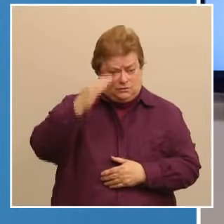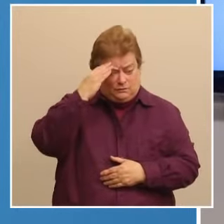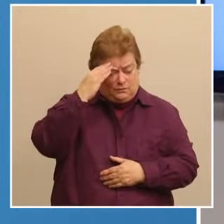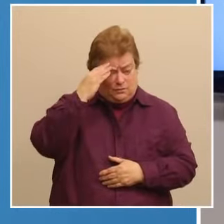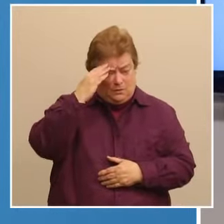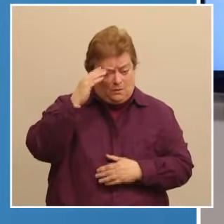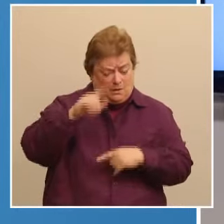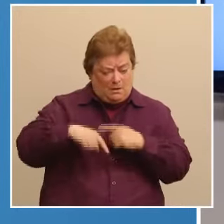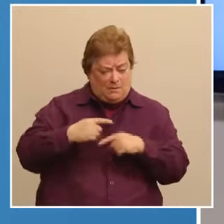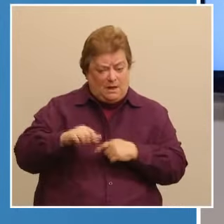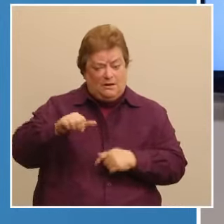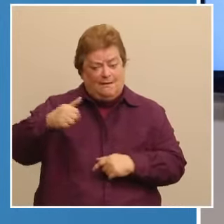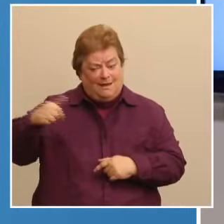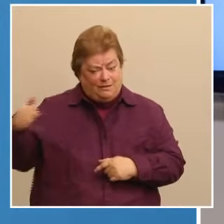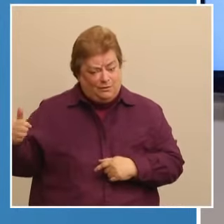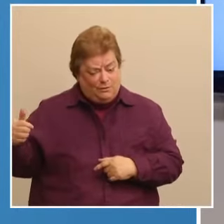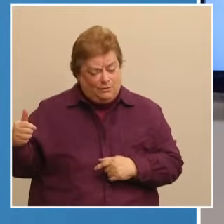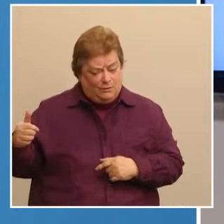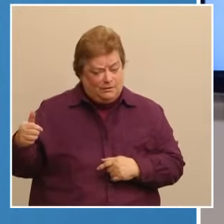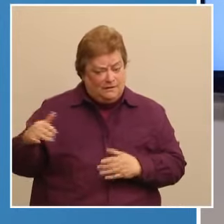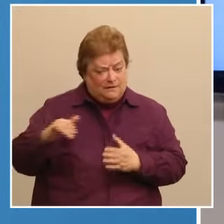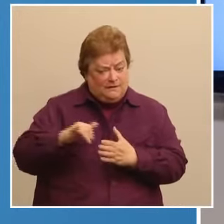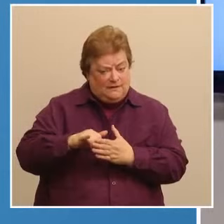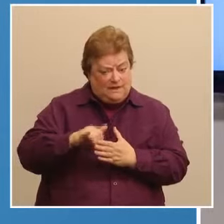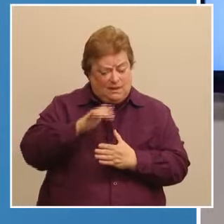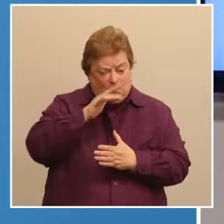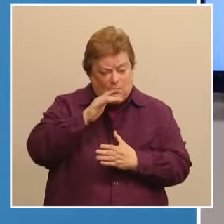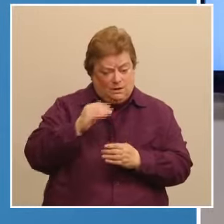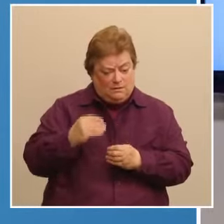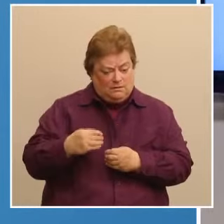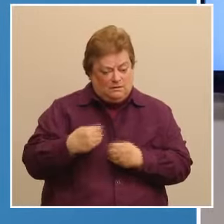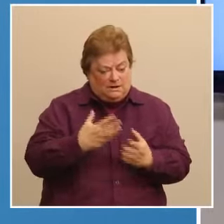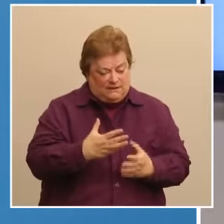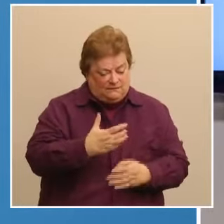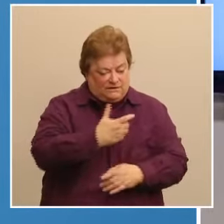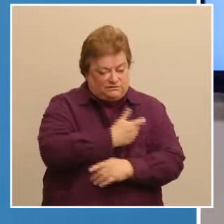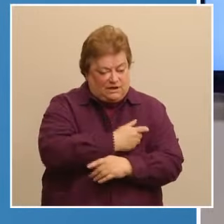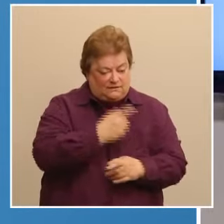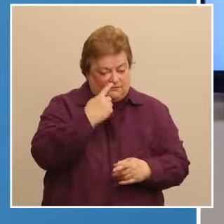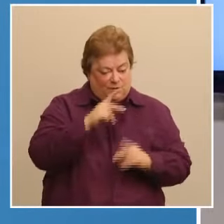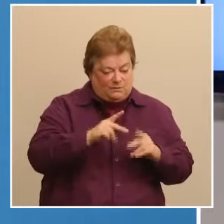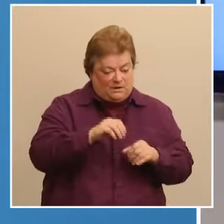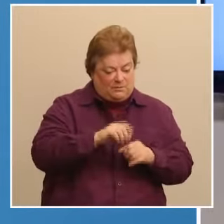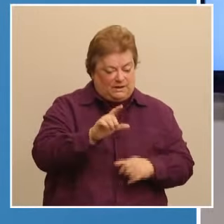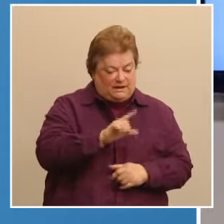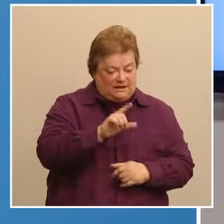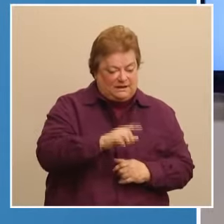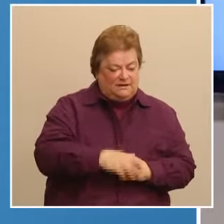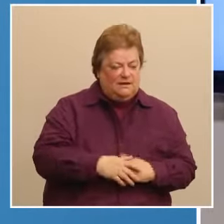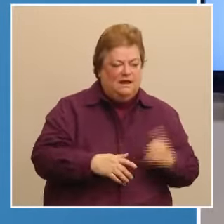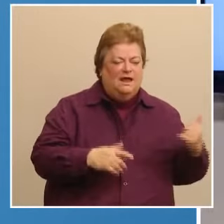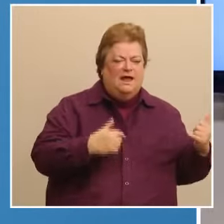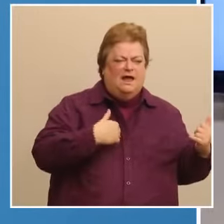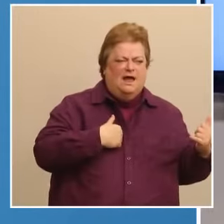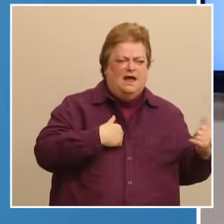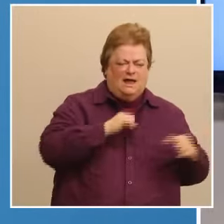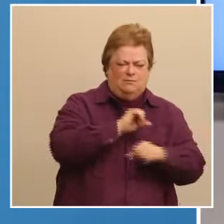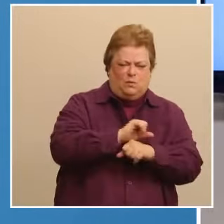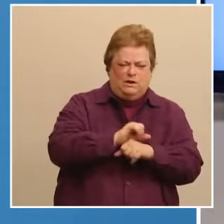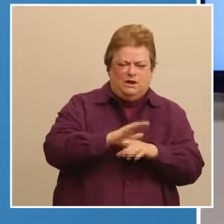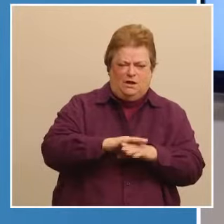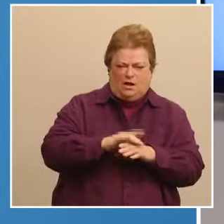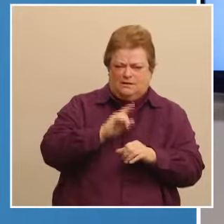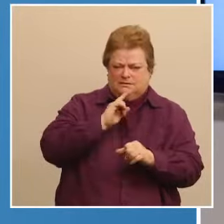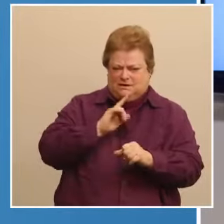that will do it in Lincoln or will offer it in Lincoln at this point? You know, Matt, I'm working on confirmation of that. I was still